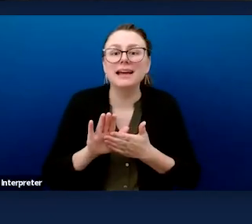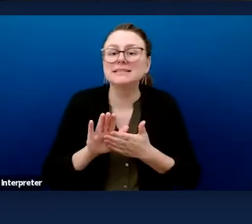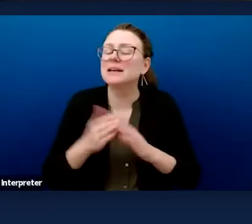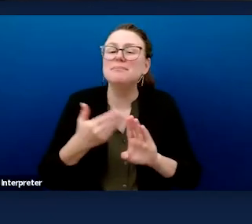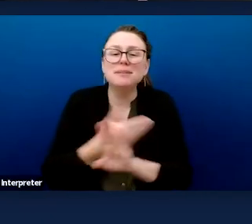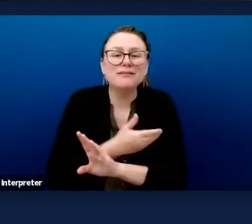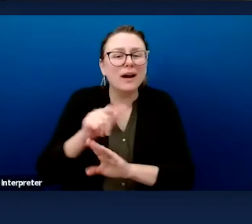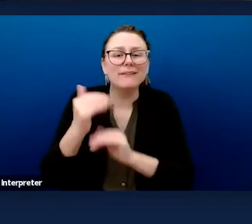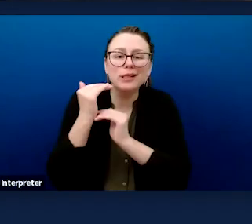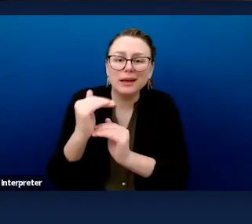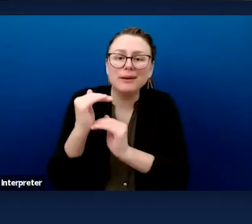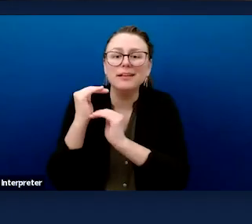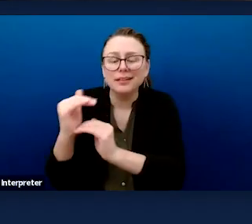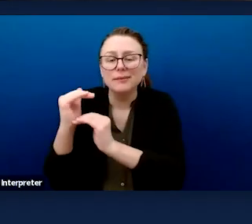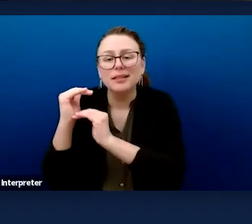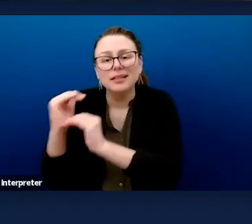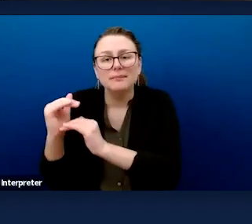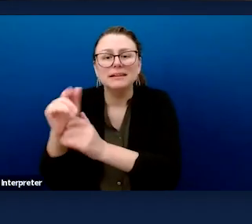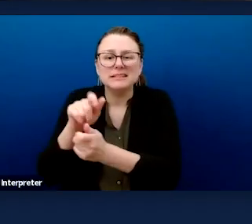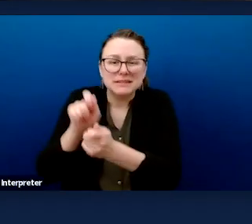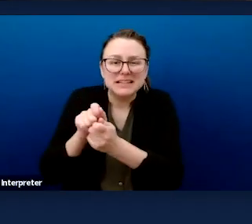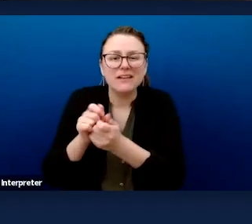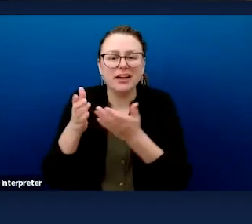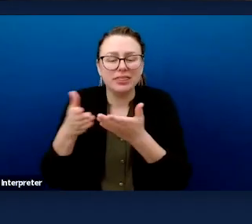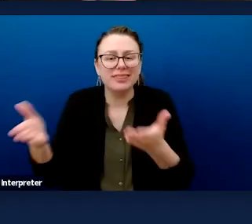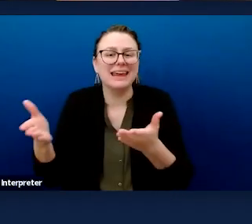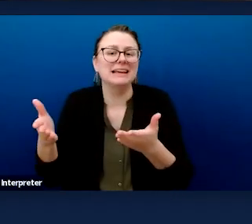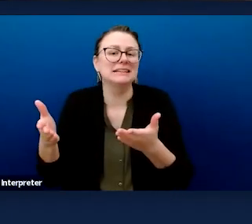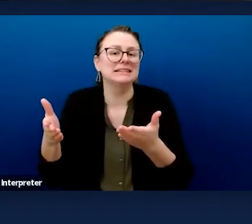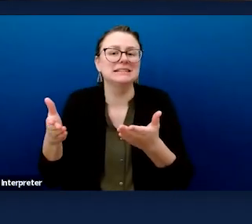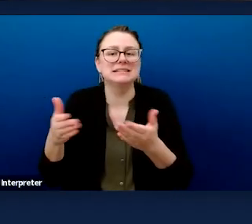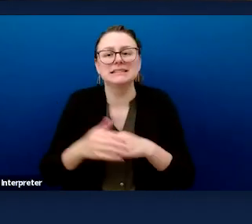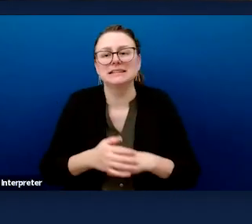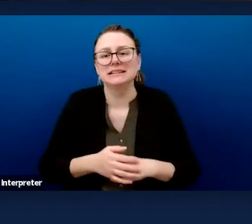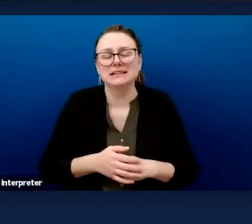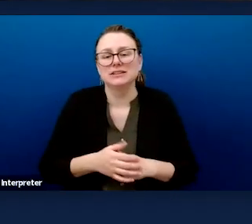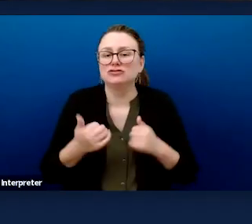Before, I'd have to limit my diet to certain things with just doing the